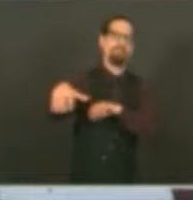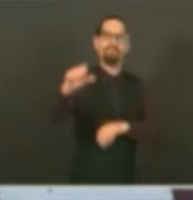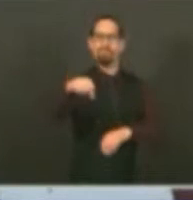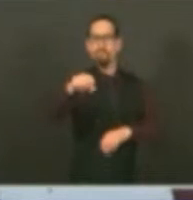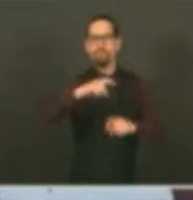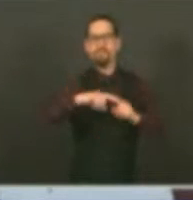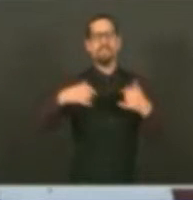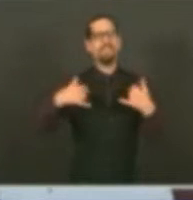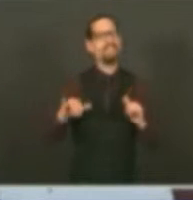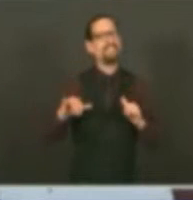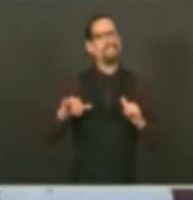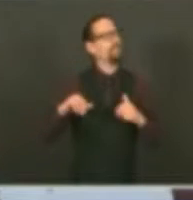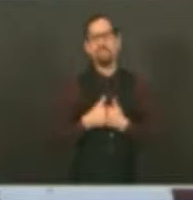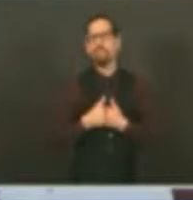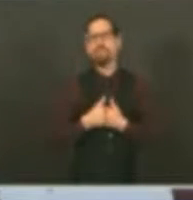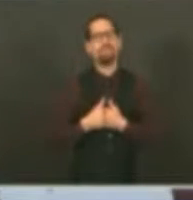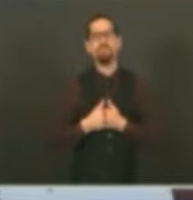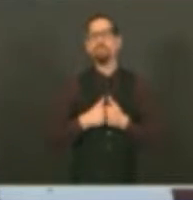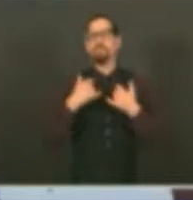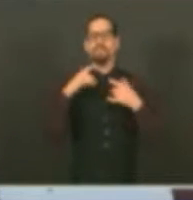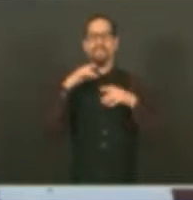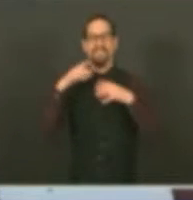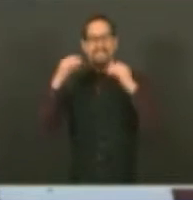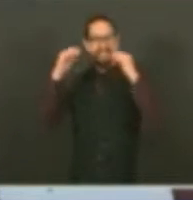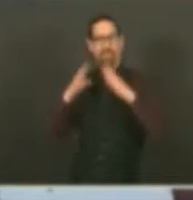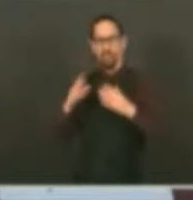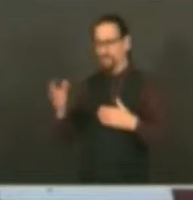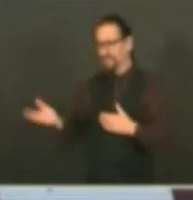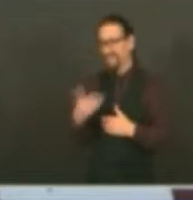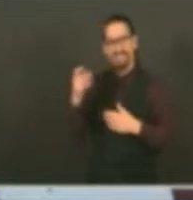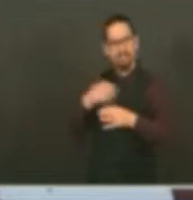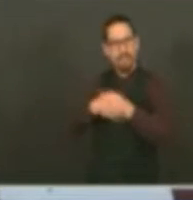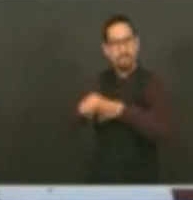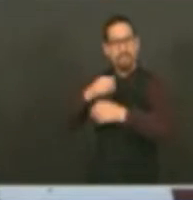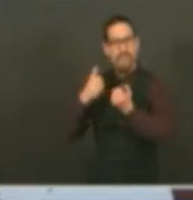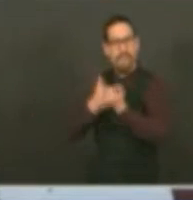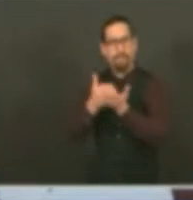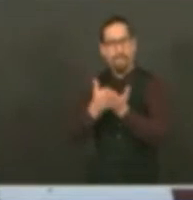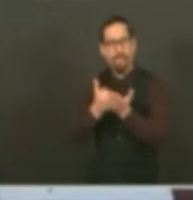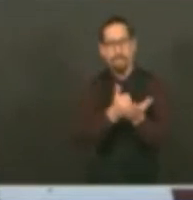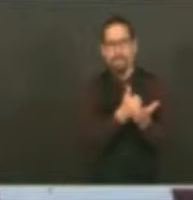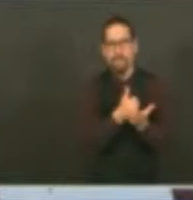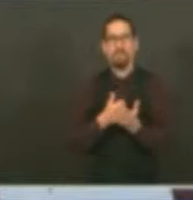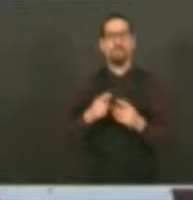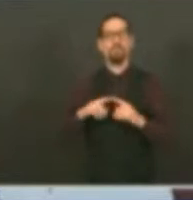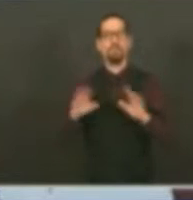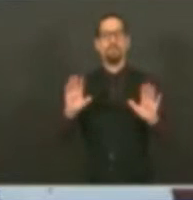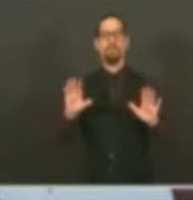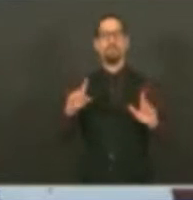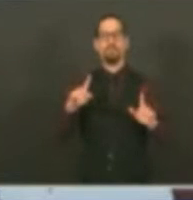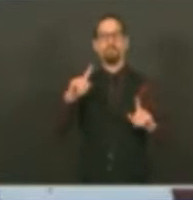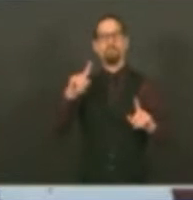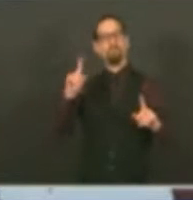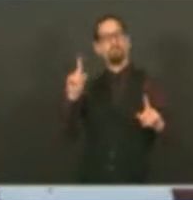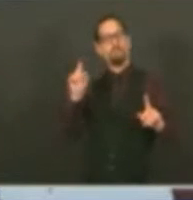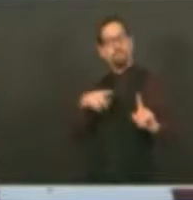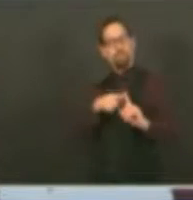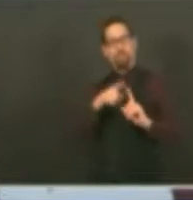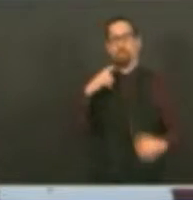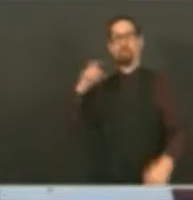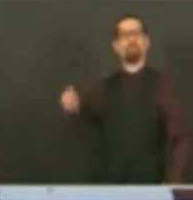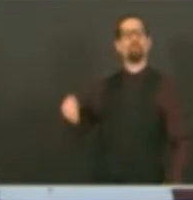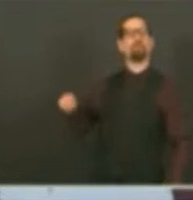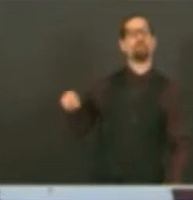substitutes. Look, I don't think the question should be, is it safe to have kids in school? The answer to that